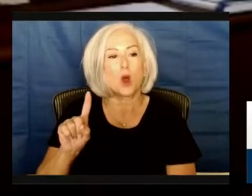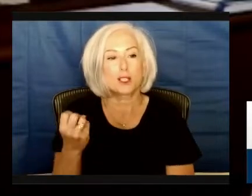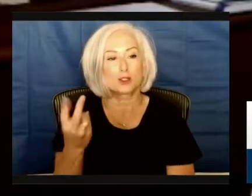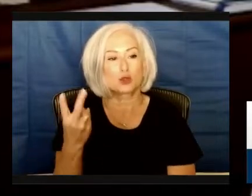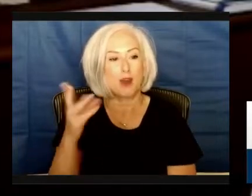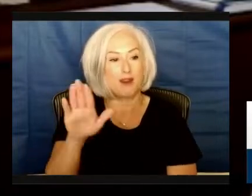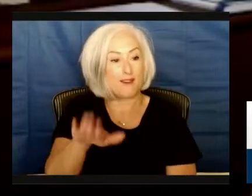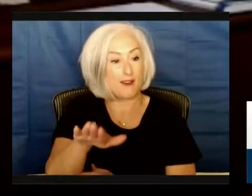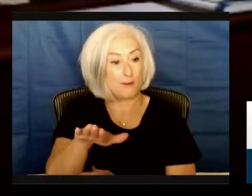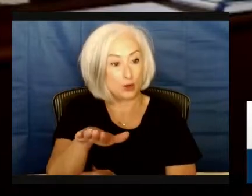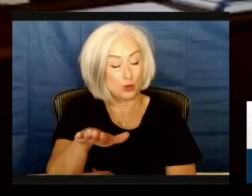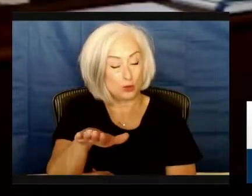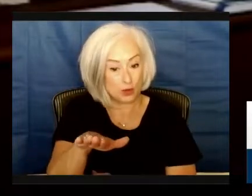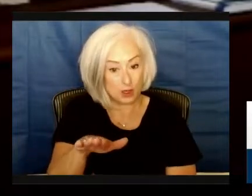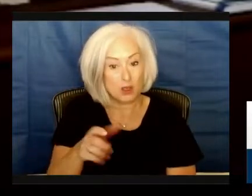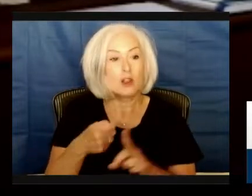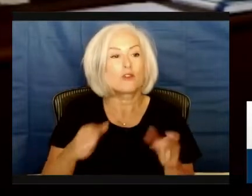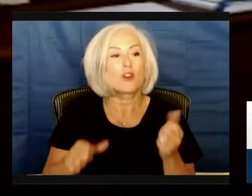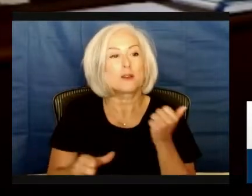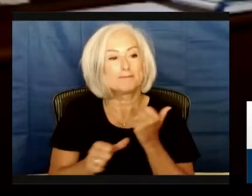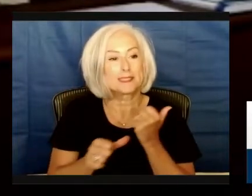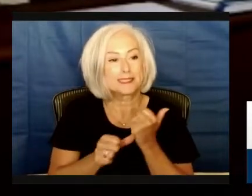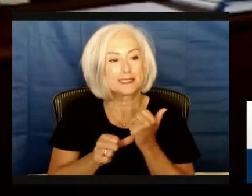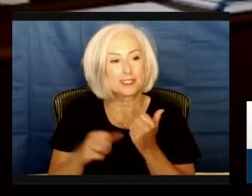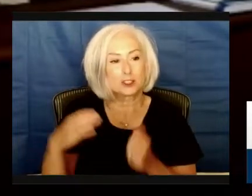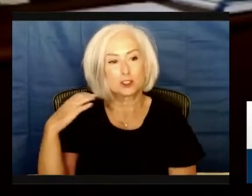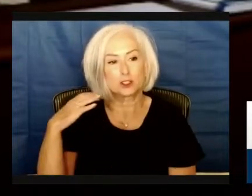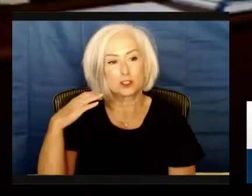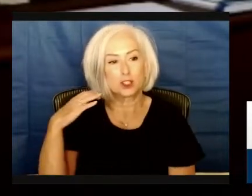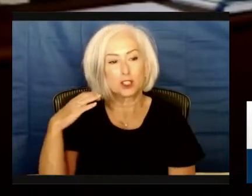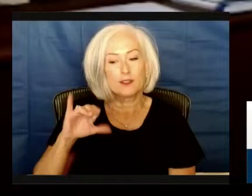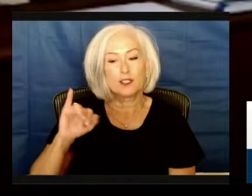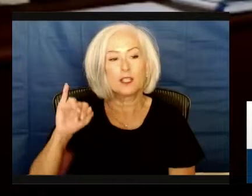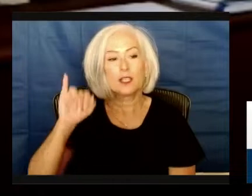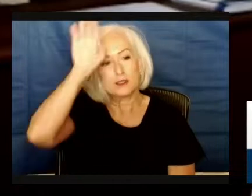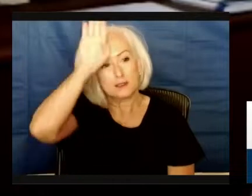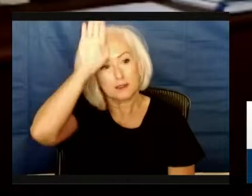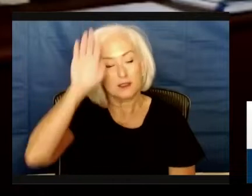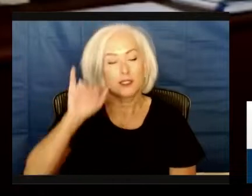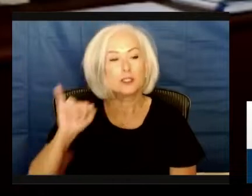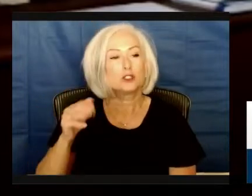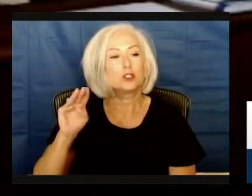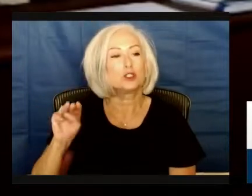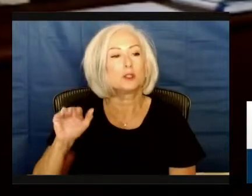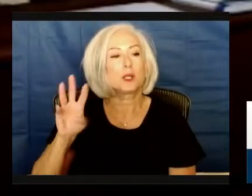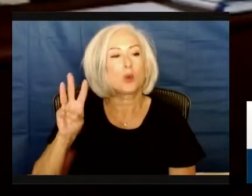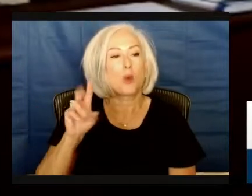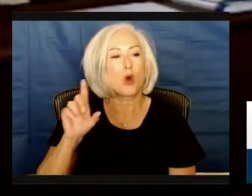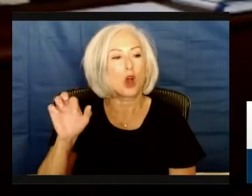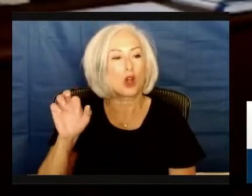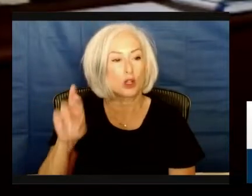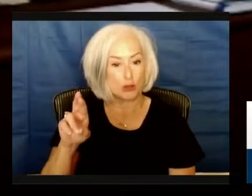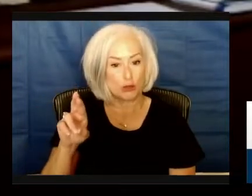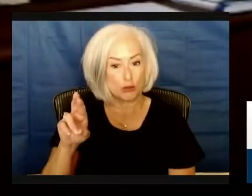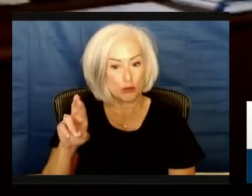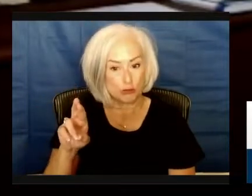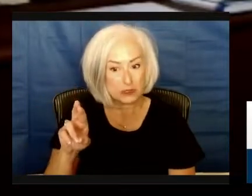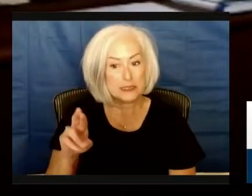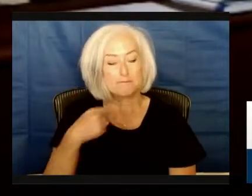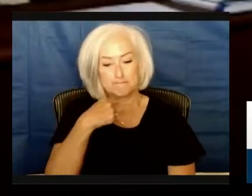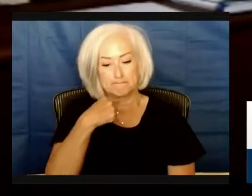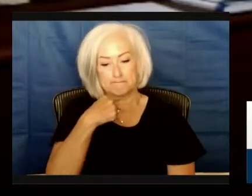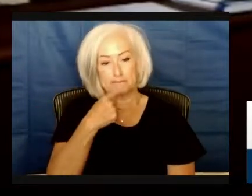it was from Assistant Chief Jimmy Walker with Kansas City Fire Department. He advised they'd received some information about